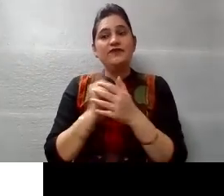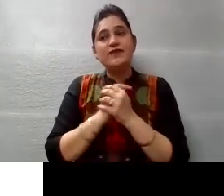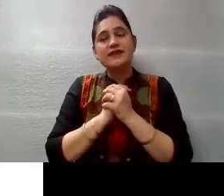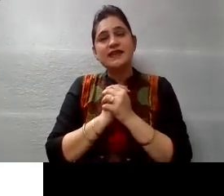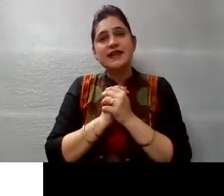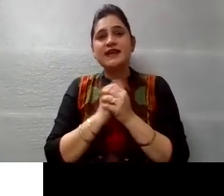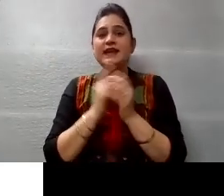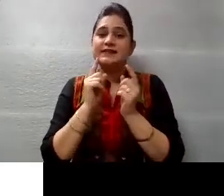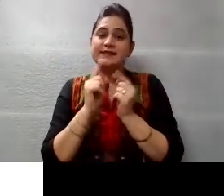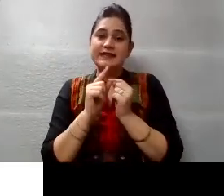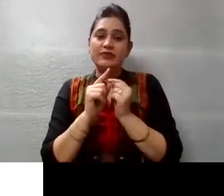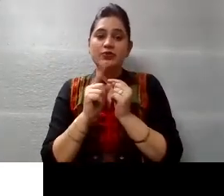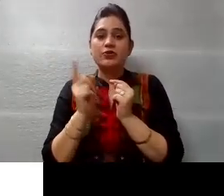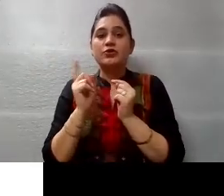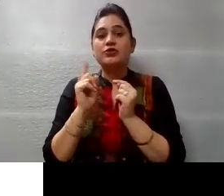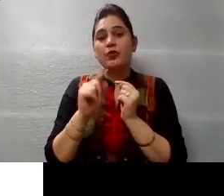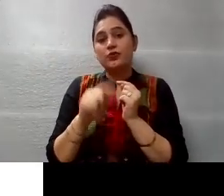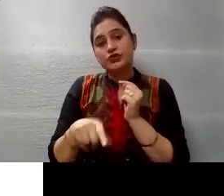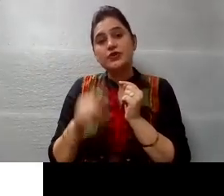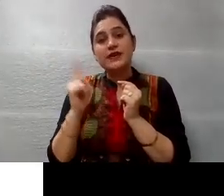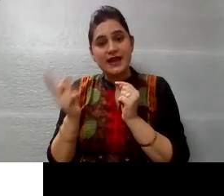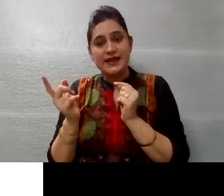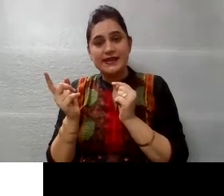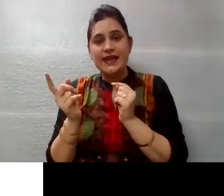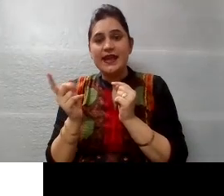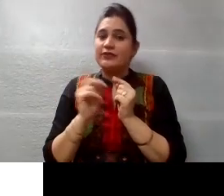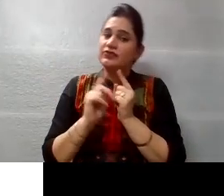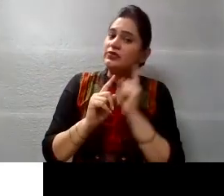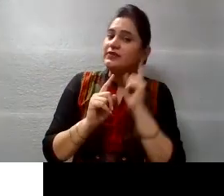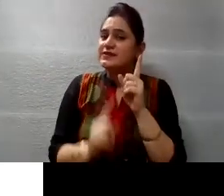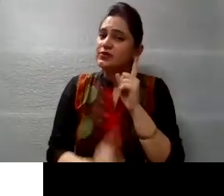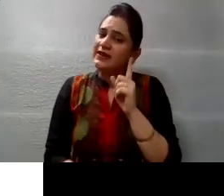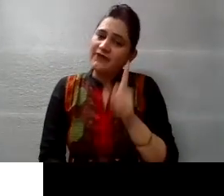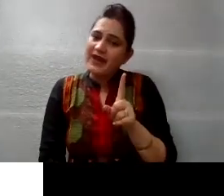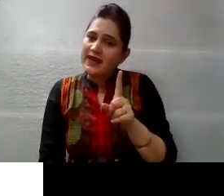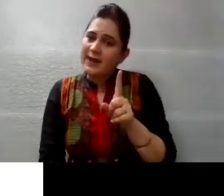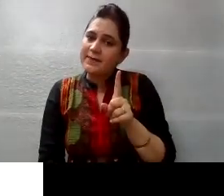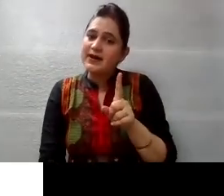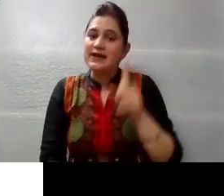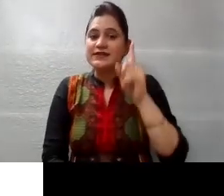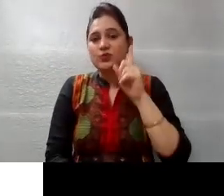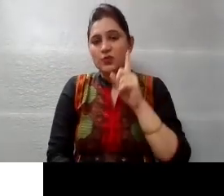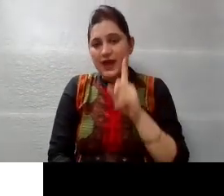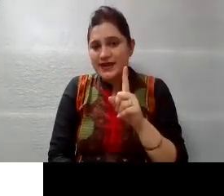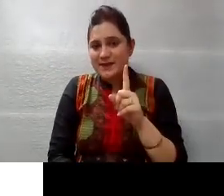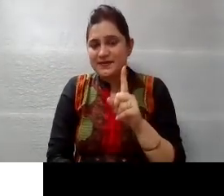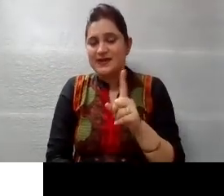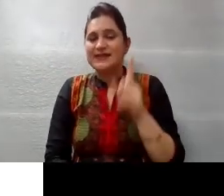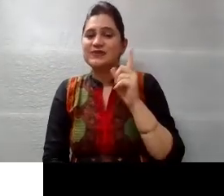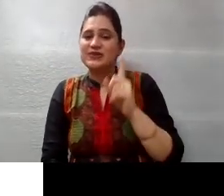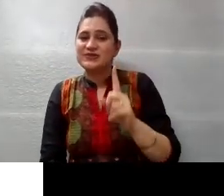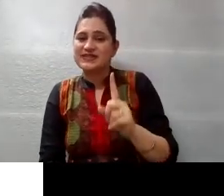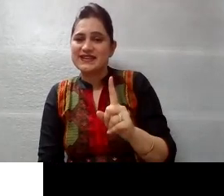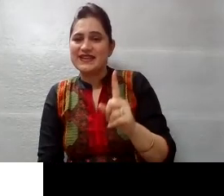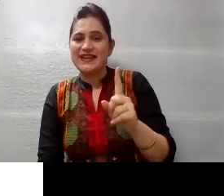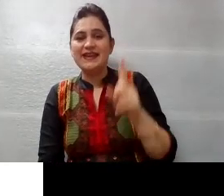Now if we say zero to nine, so there is only one number. So one number